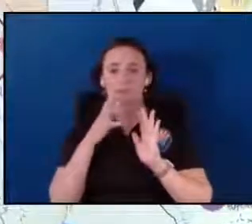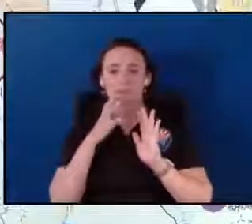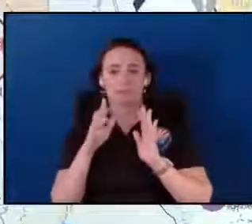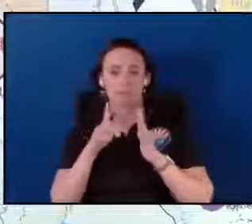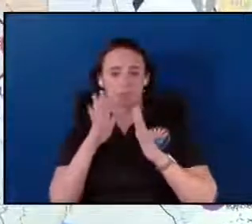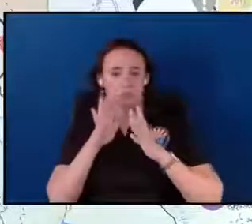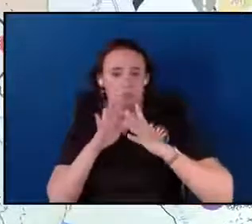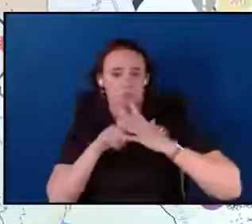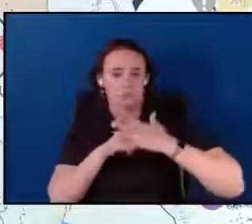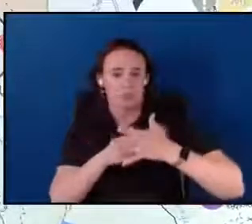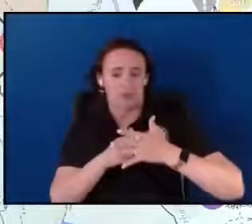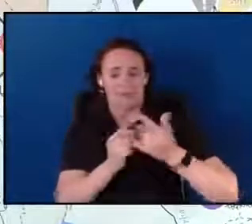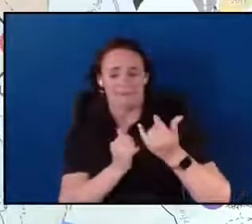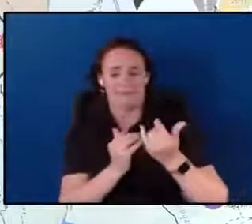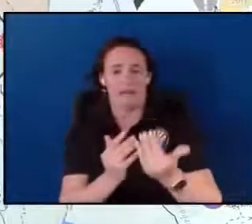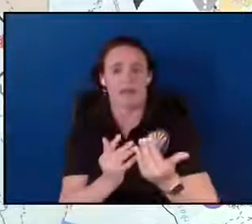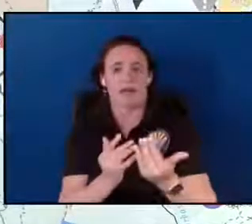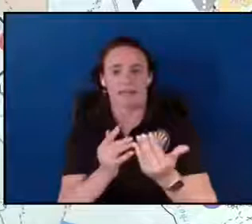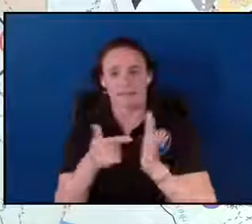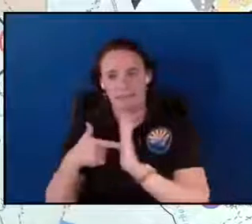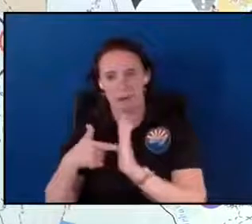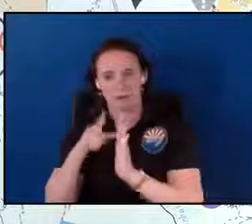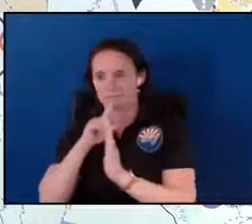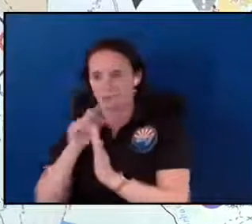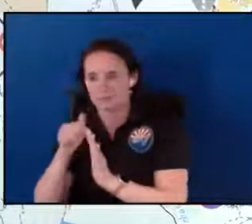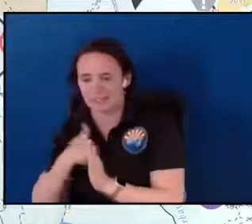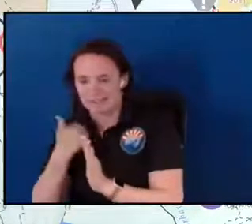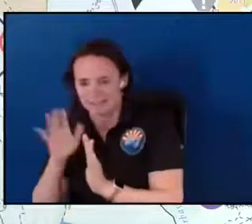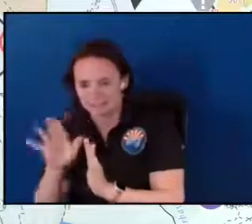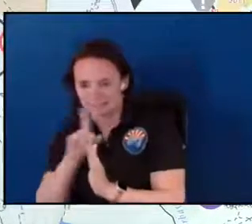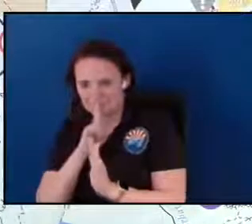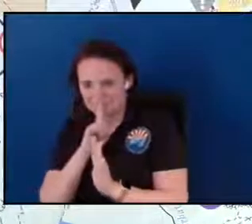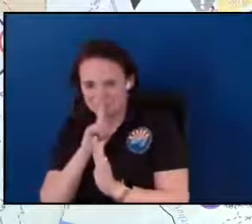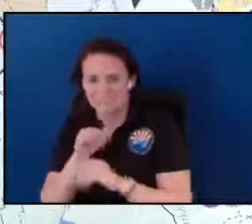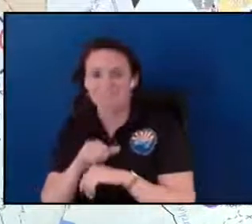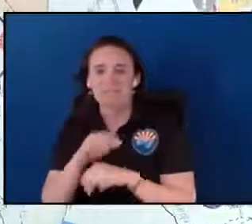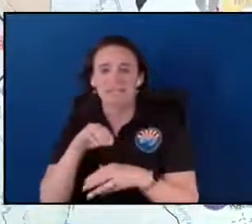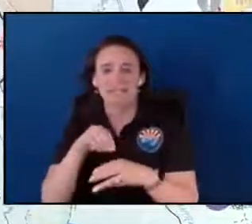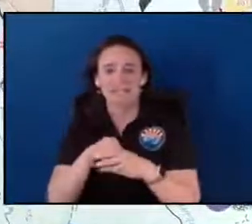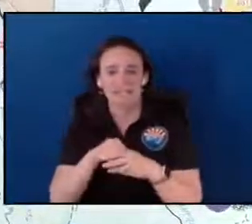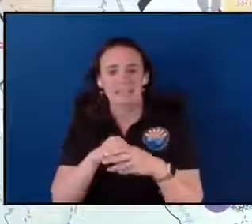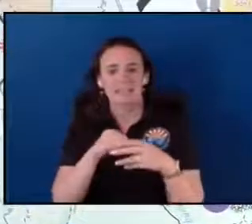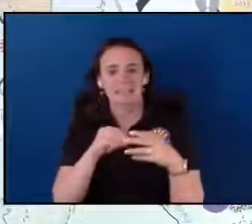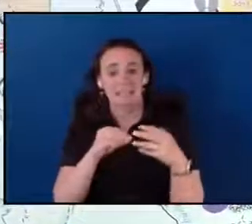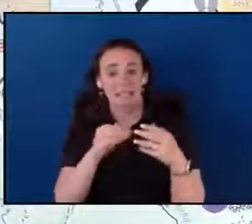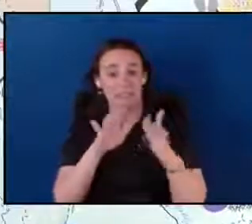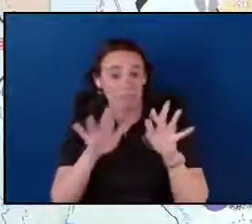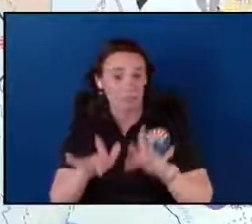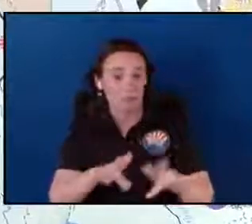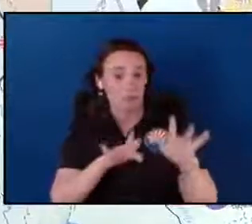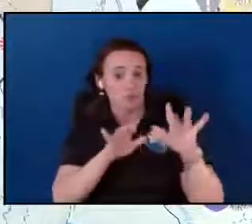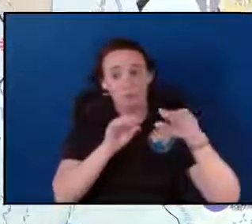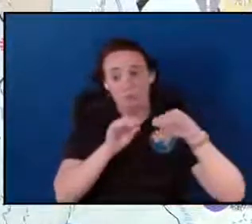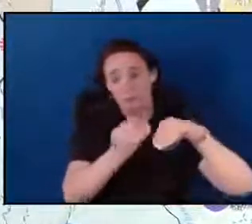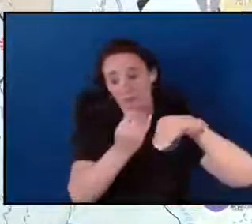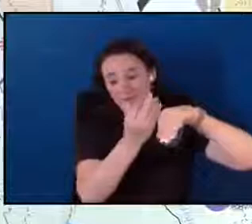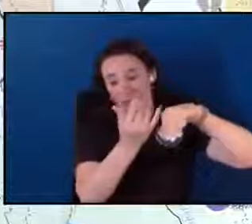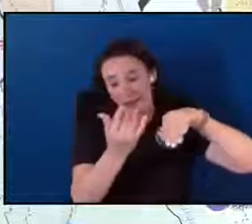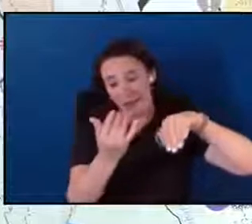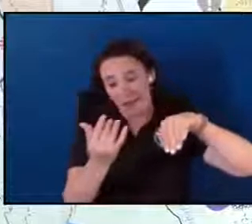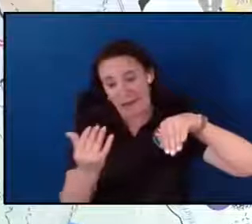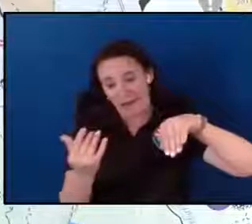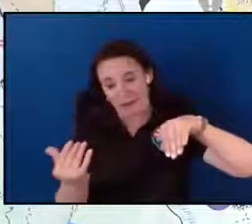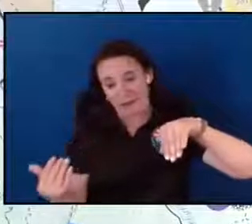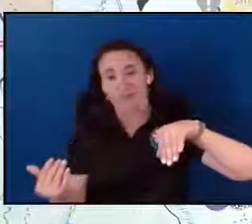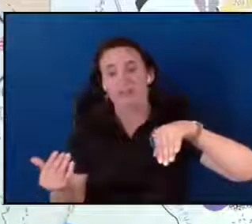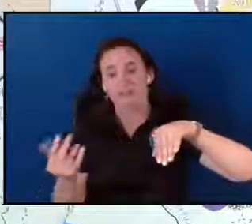518 in the model, not in real life. So in a computer, we put fire on the ground right here and then simulated what that growth